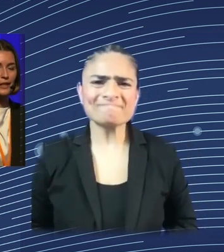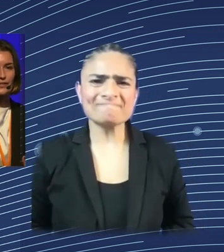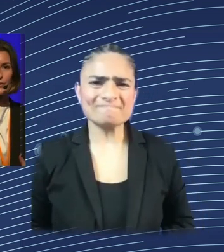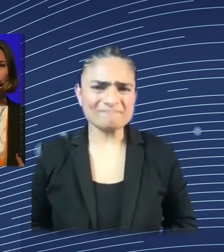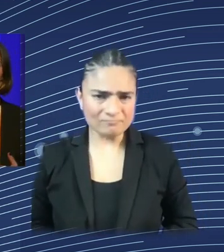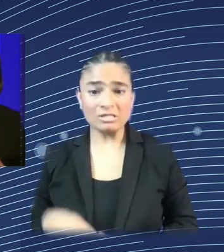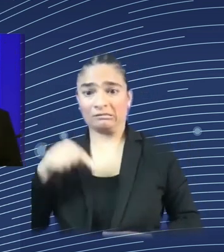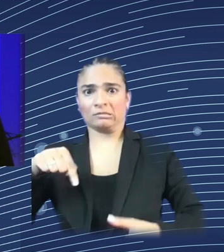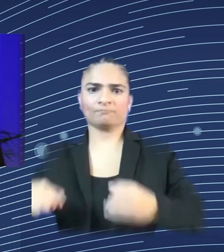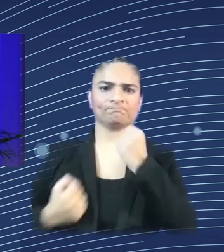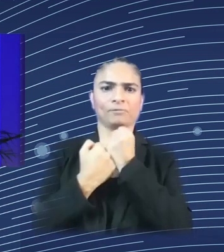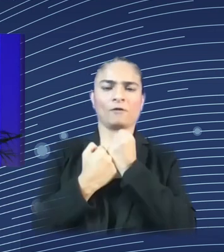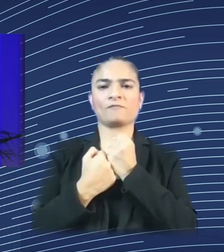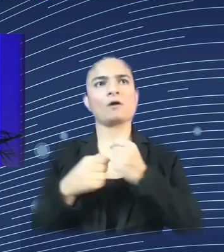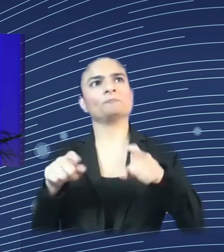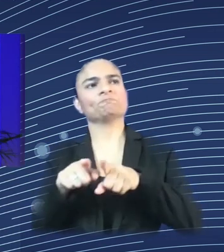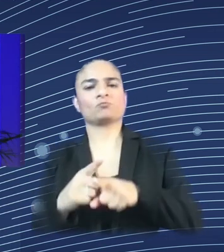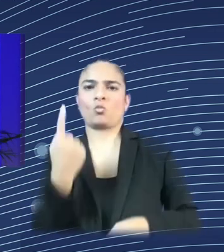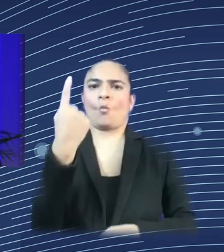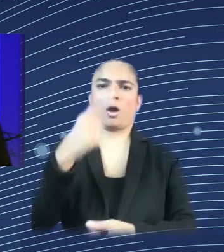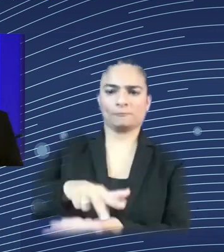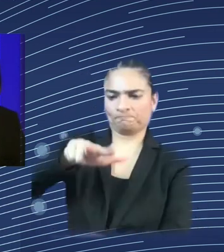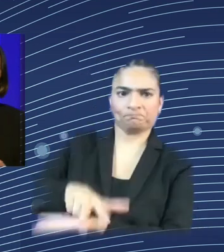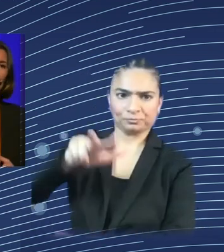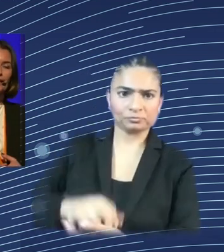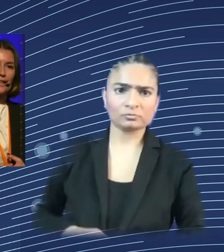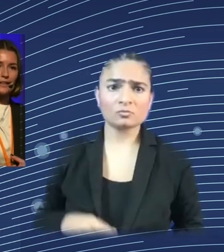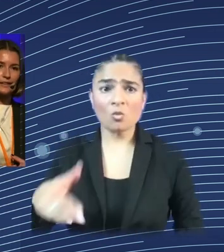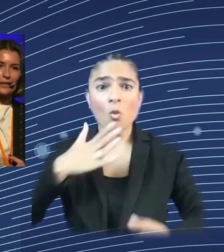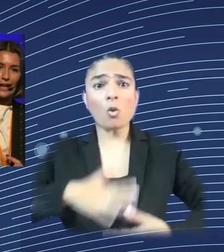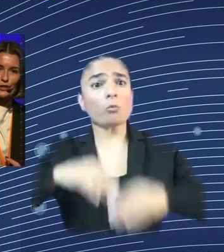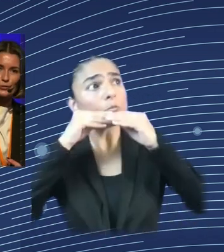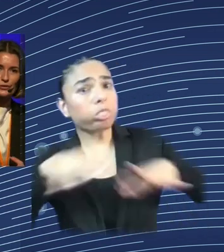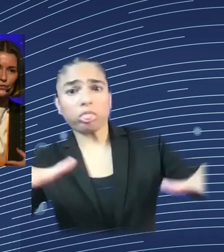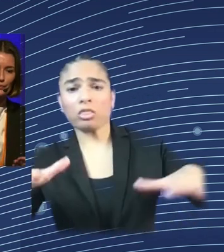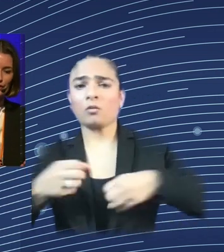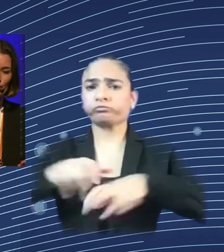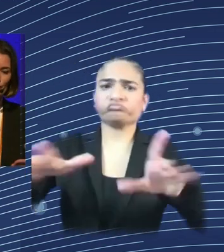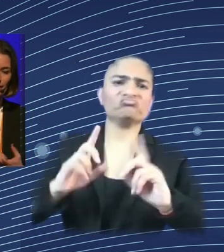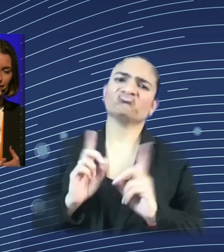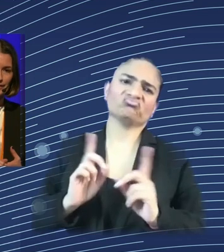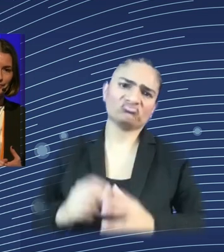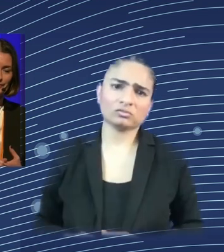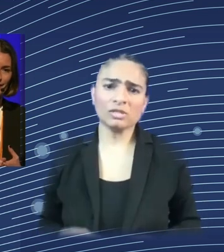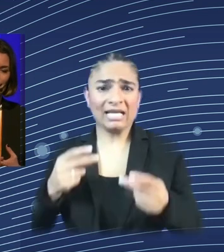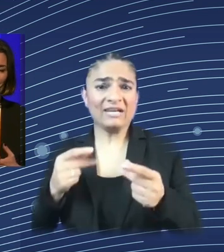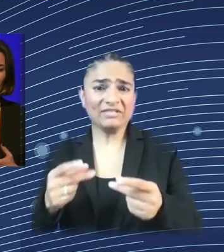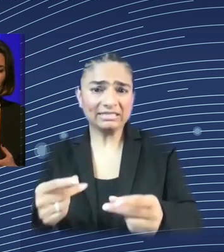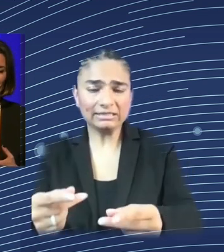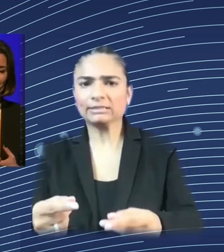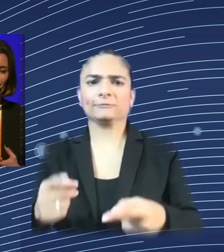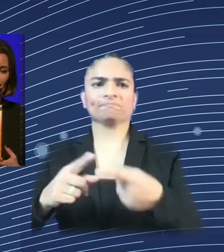efficiency plays also a role. The placement officers in Germany prefer AI tools which